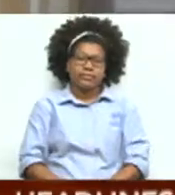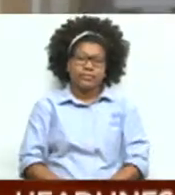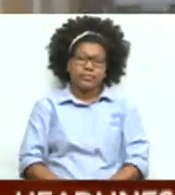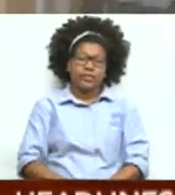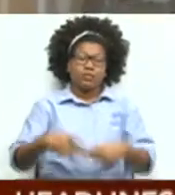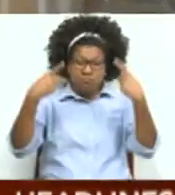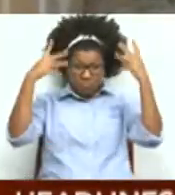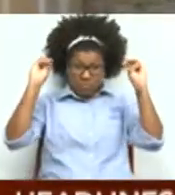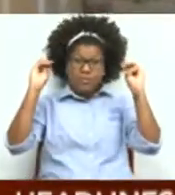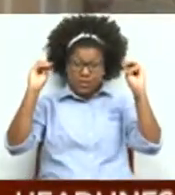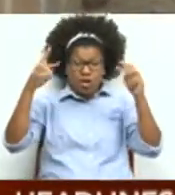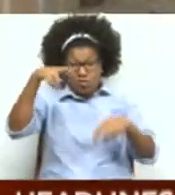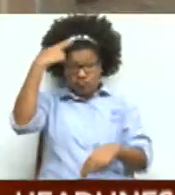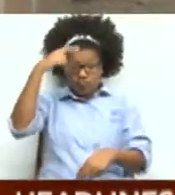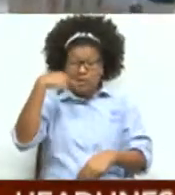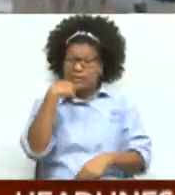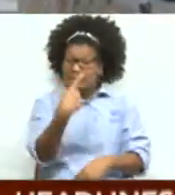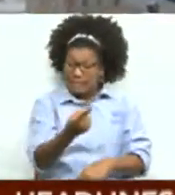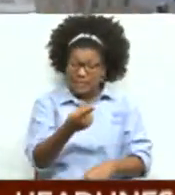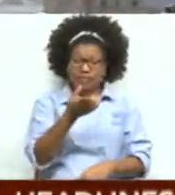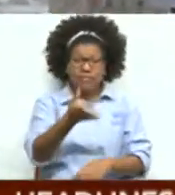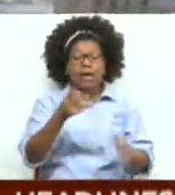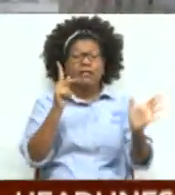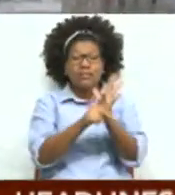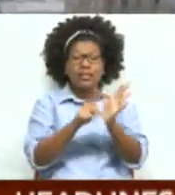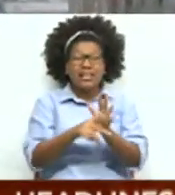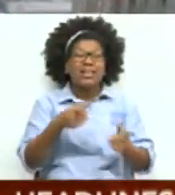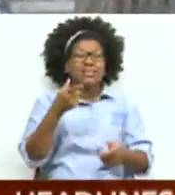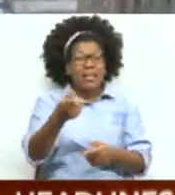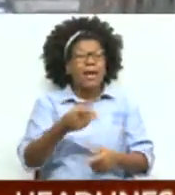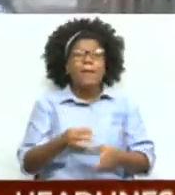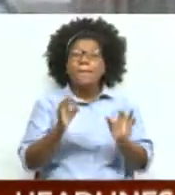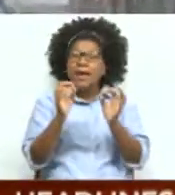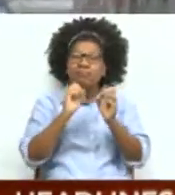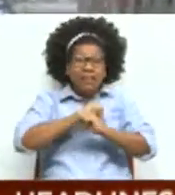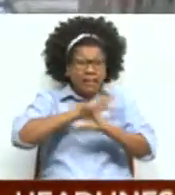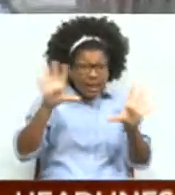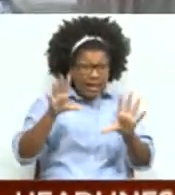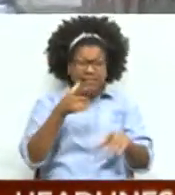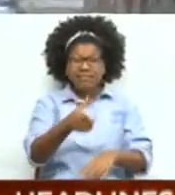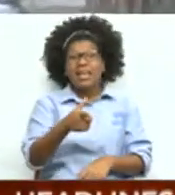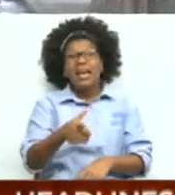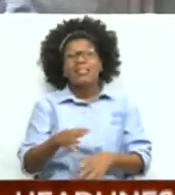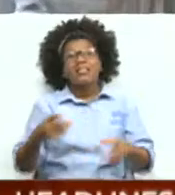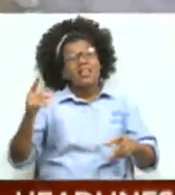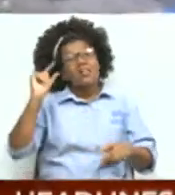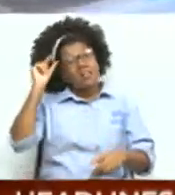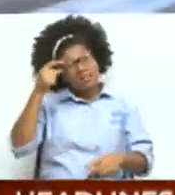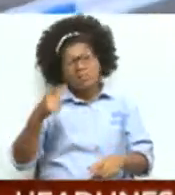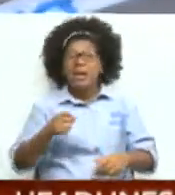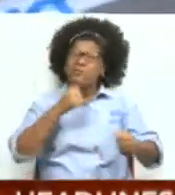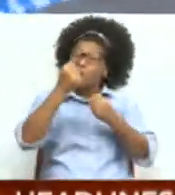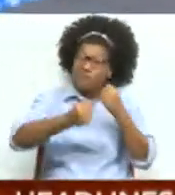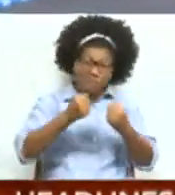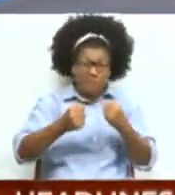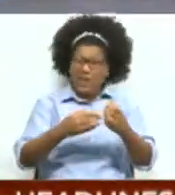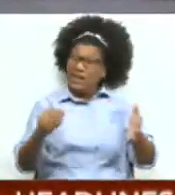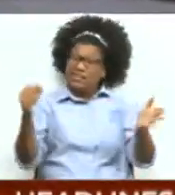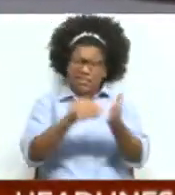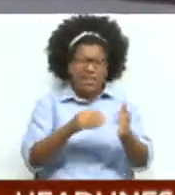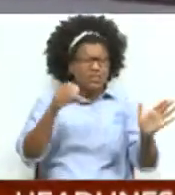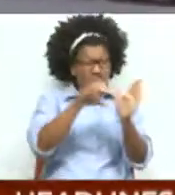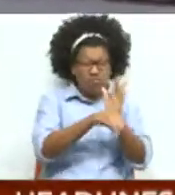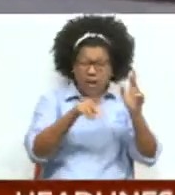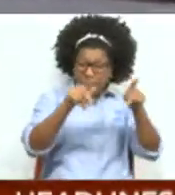said the killings brings home the depth of the problem that the government is grappling with, and the ever-increasing wanton disregard for